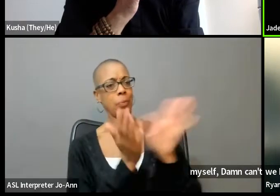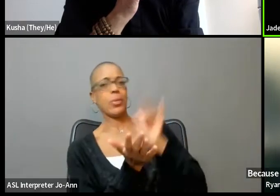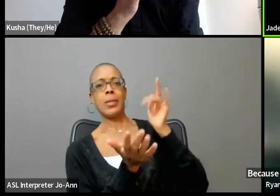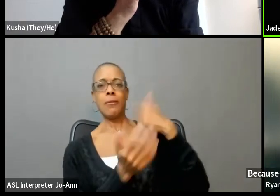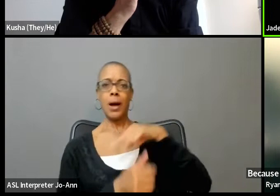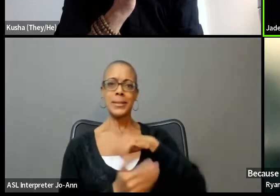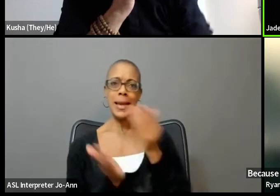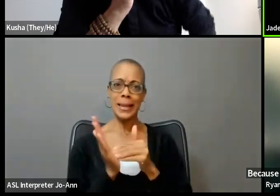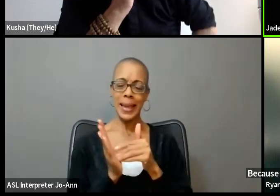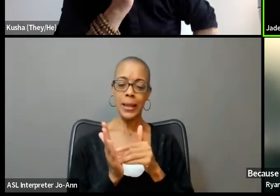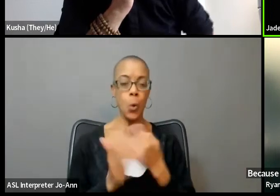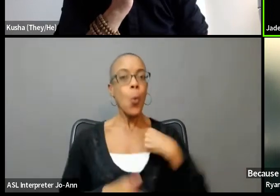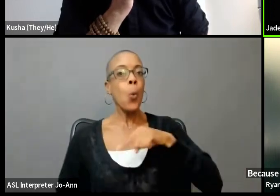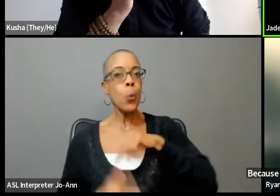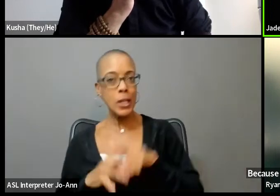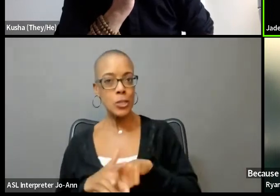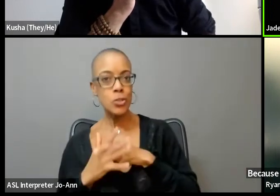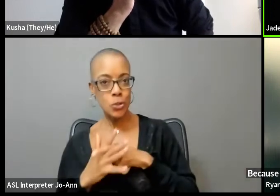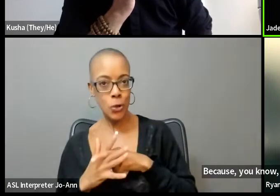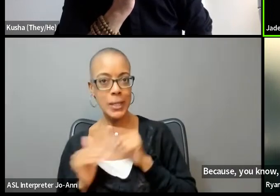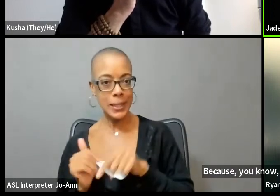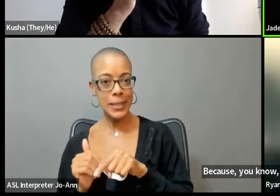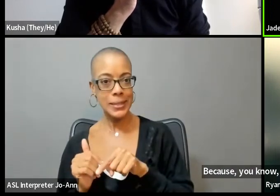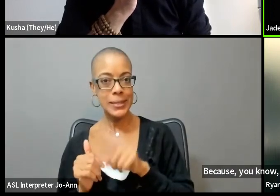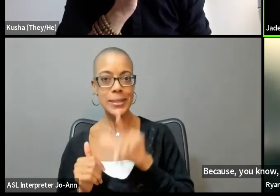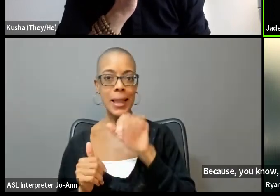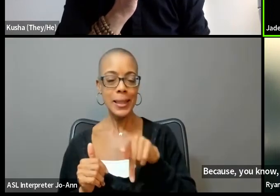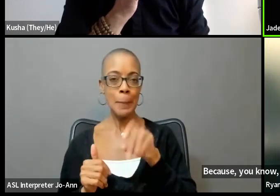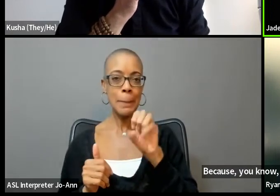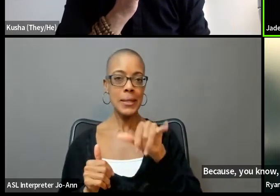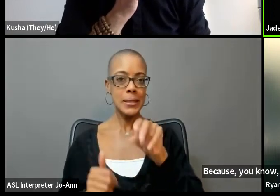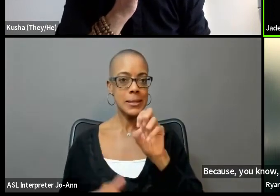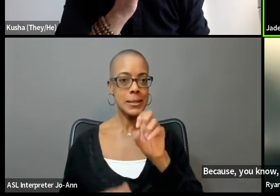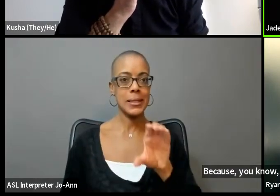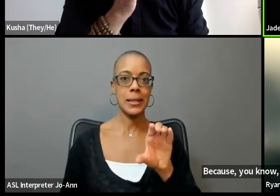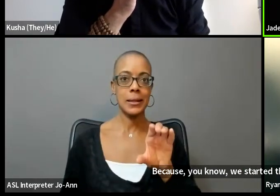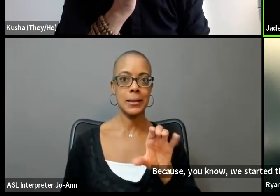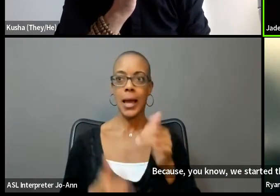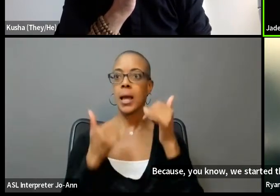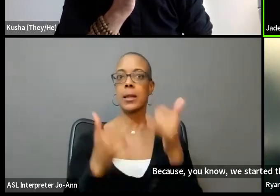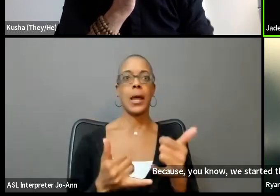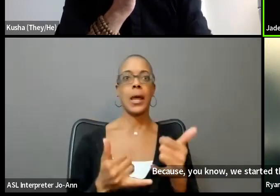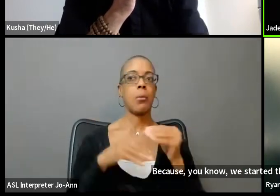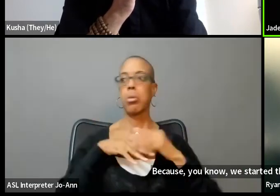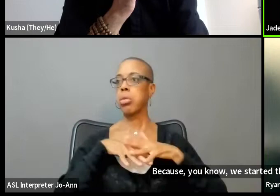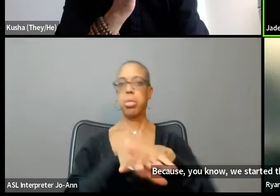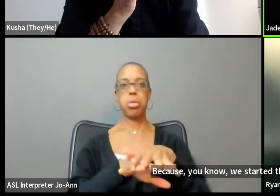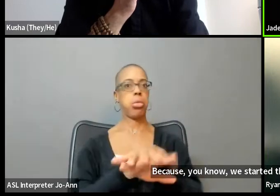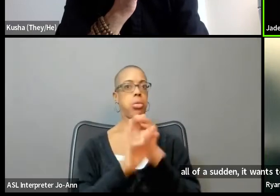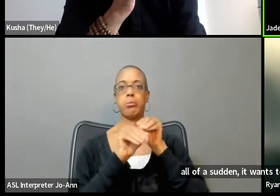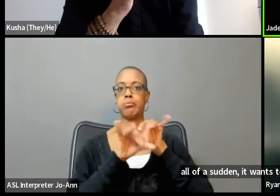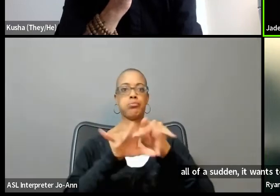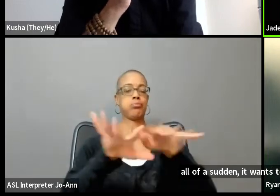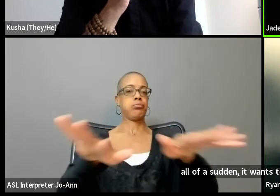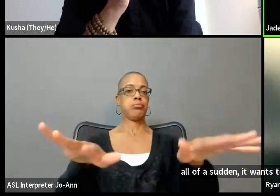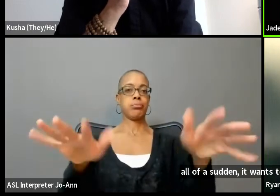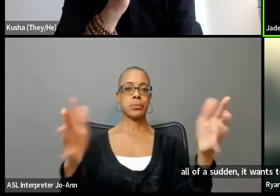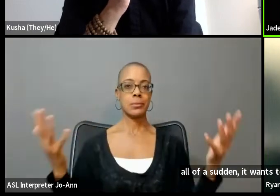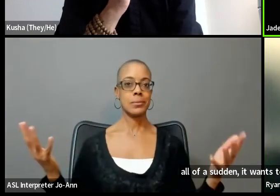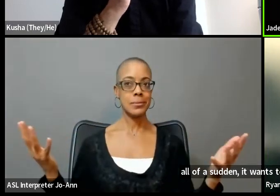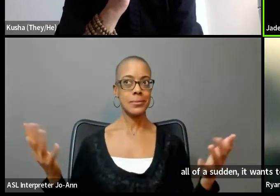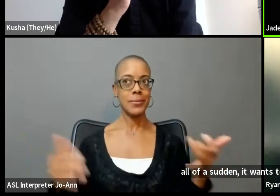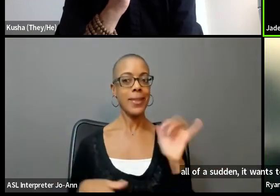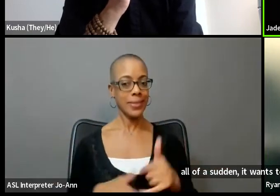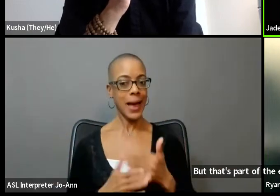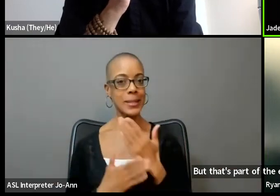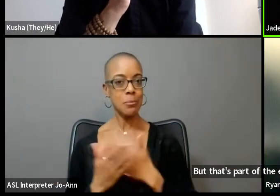we started this, we did this, and now all of a sudden it wants to go mainstream, but that's part of the effect of Drag Race.